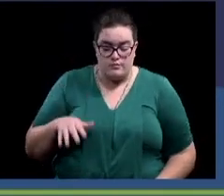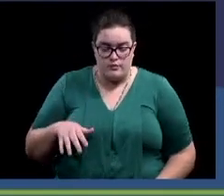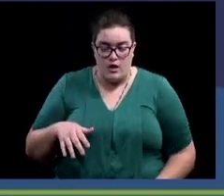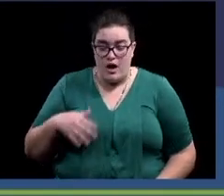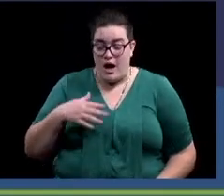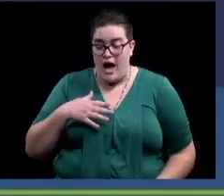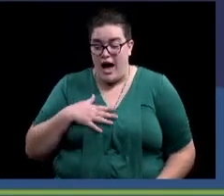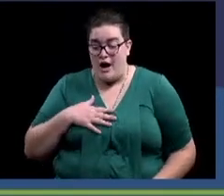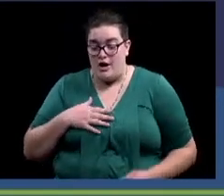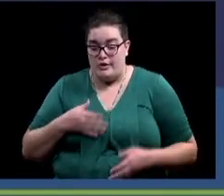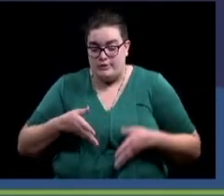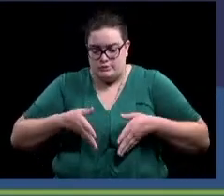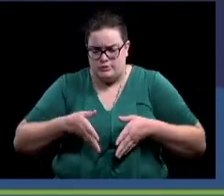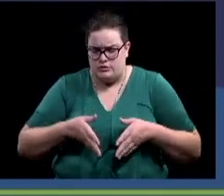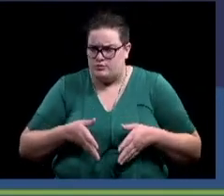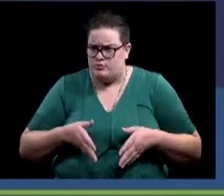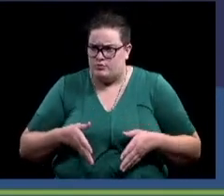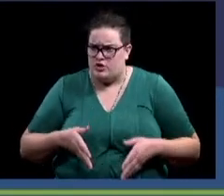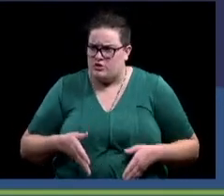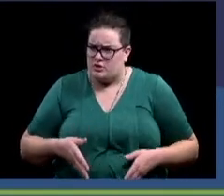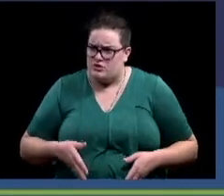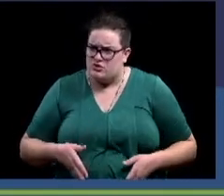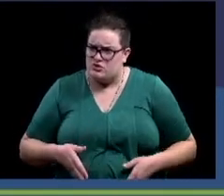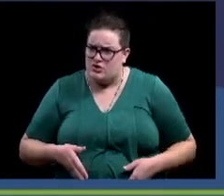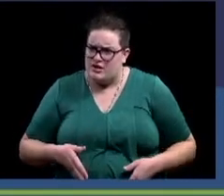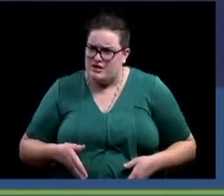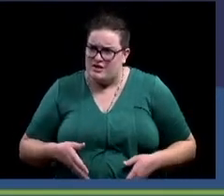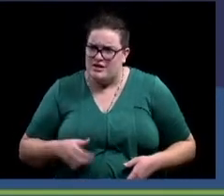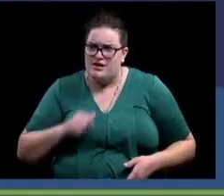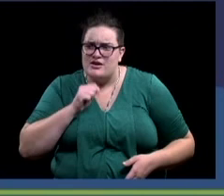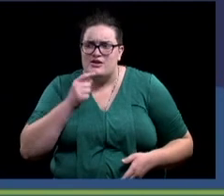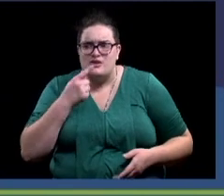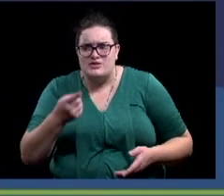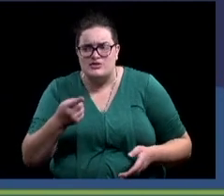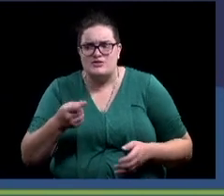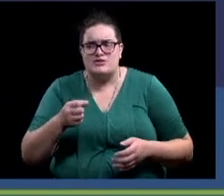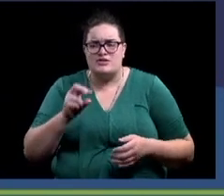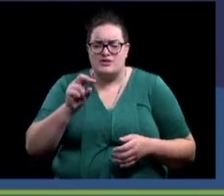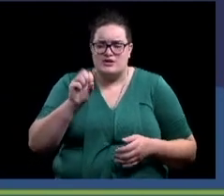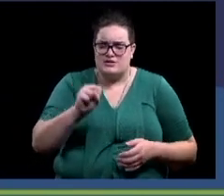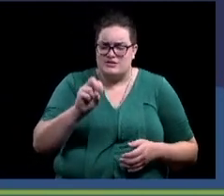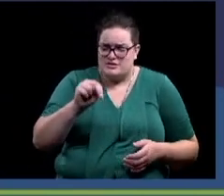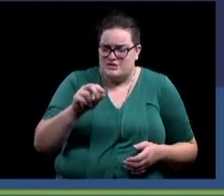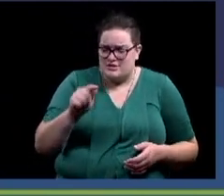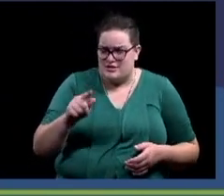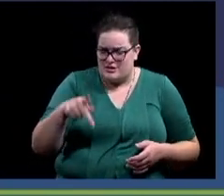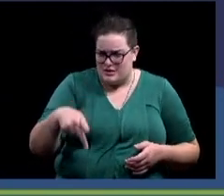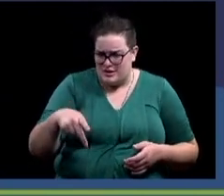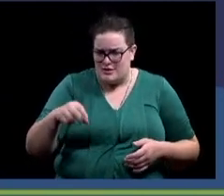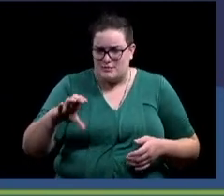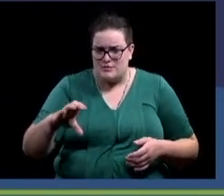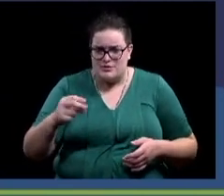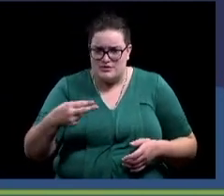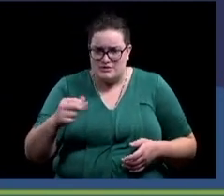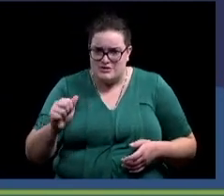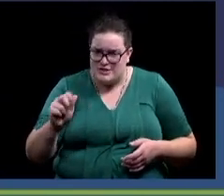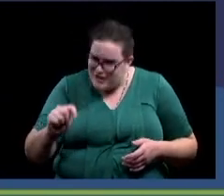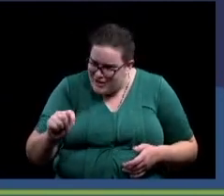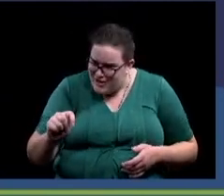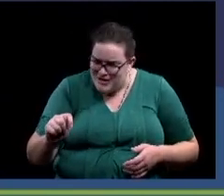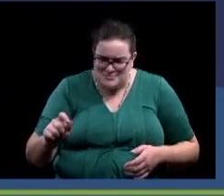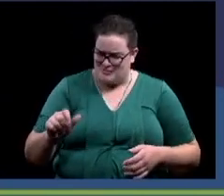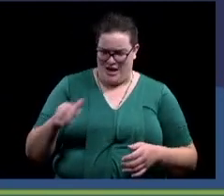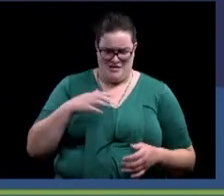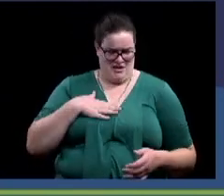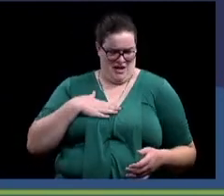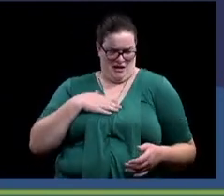Snapchat. I don't have Snapchat. I've never had Snapchat. Maybe it's just something about Instagram.